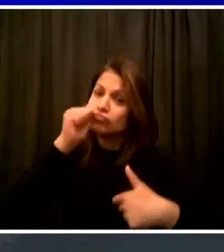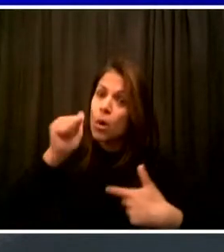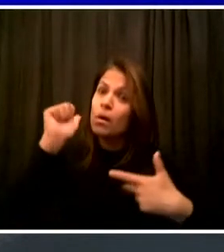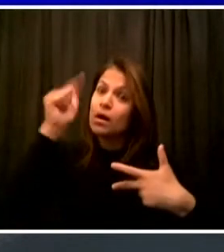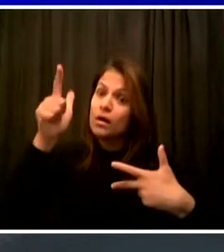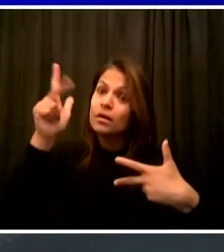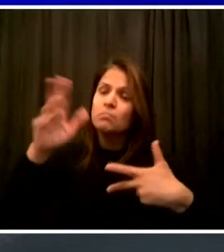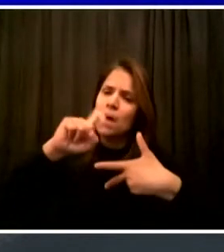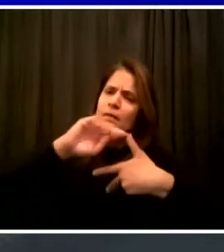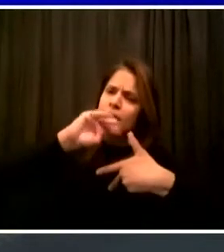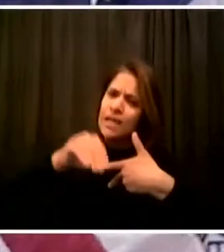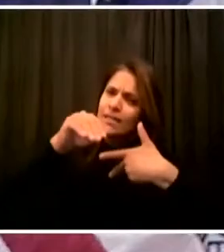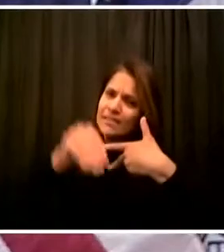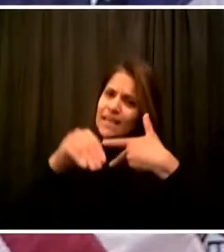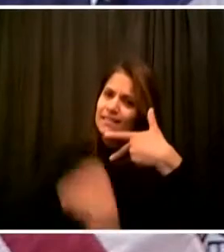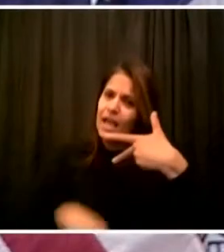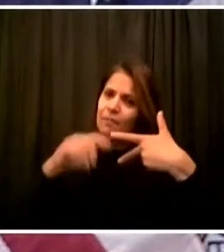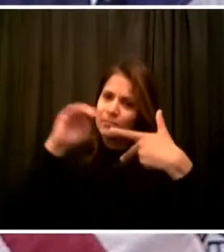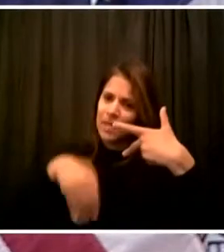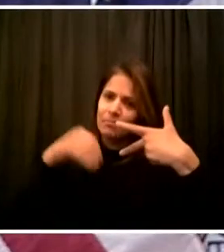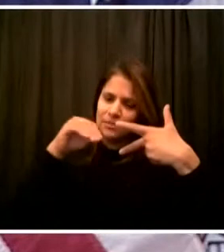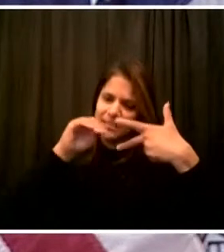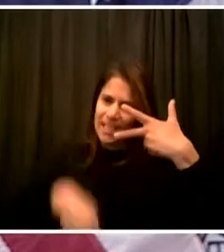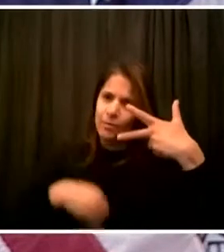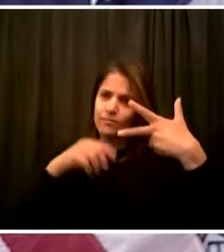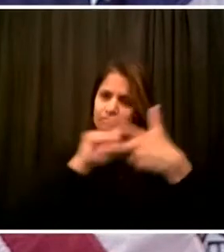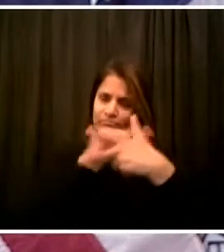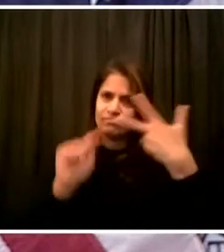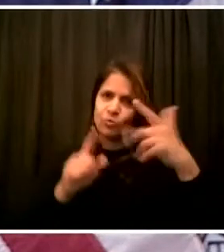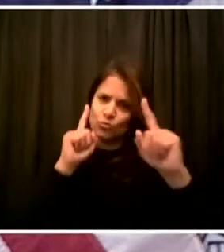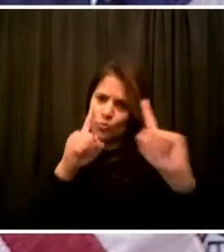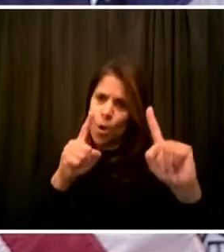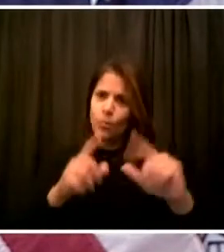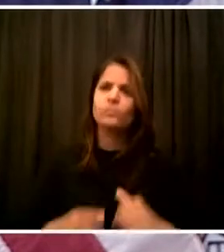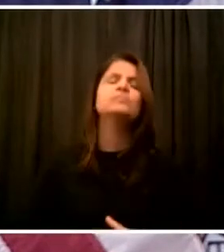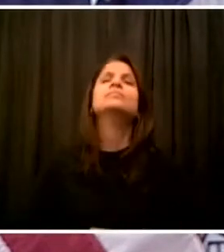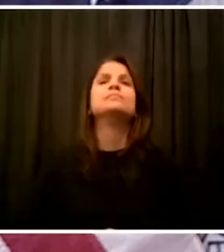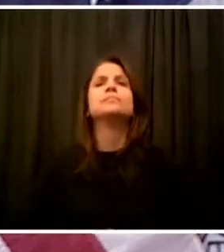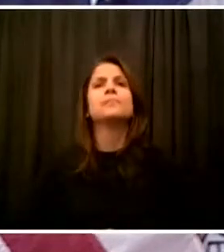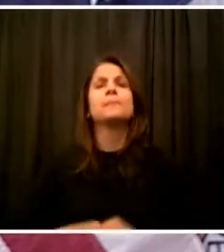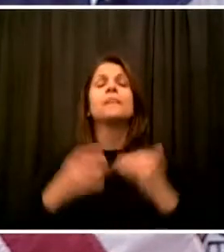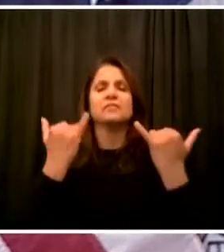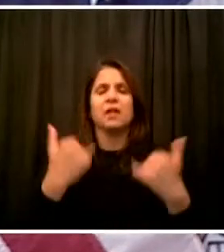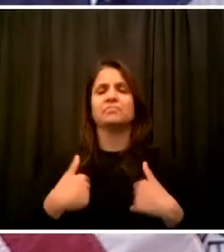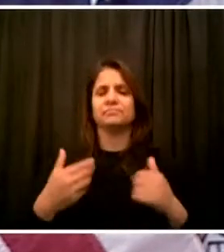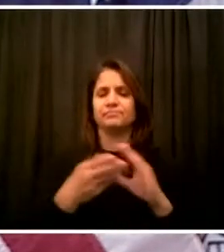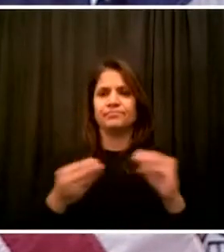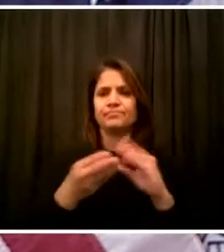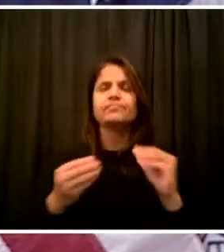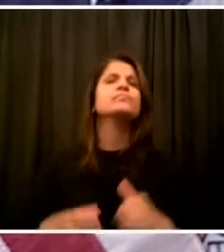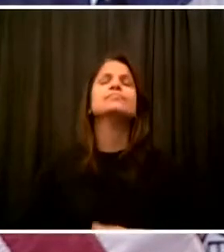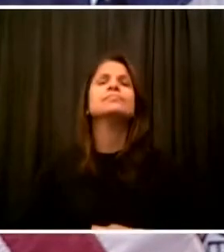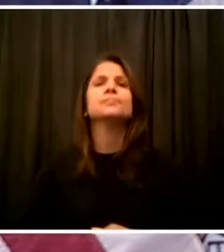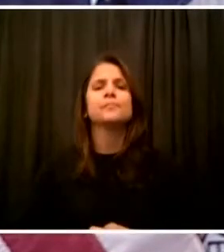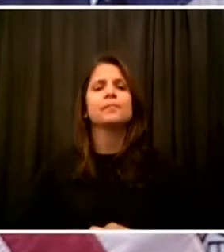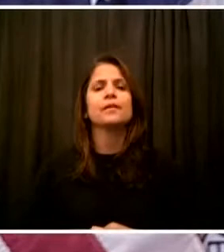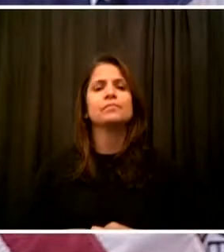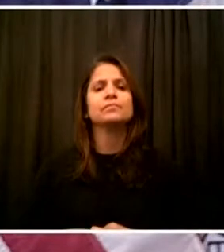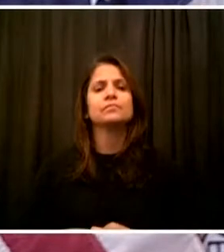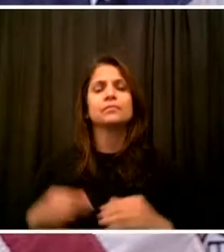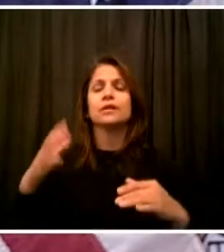Hemos necesitado más exámenes desde el primer día de esta crisis.